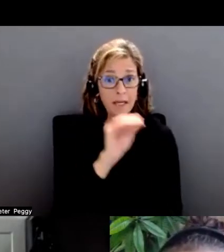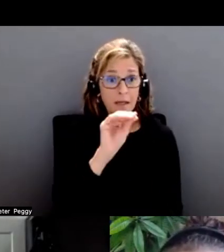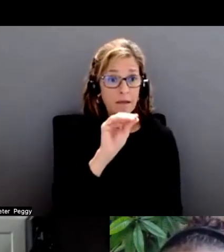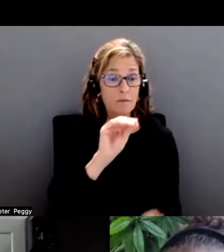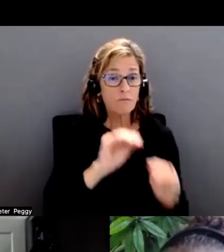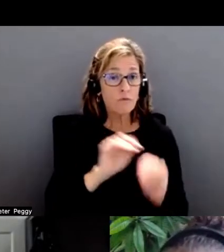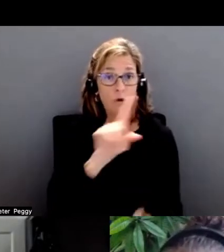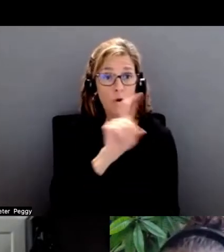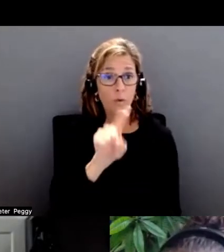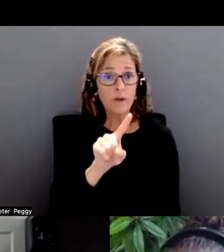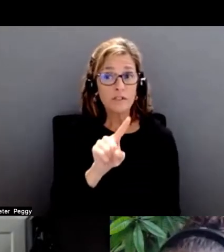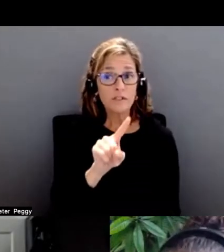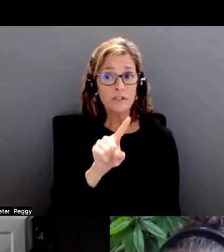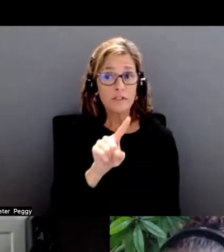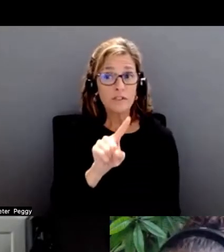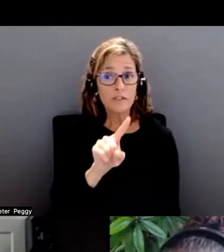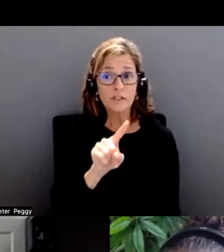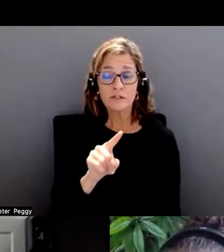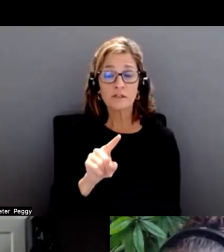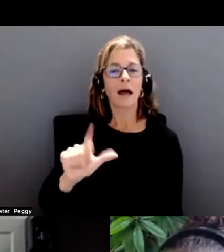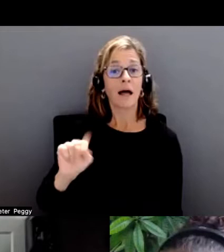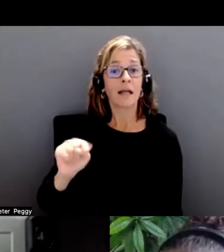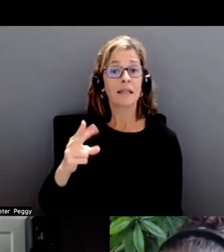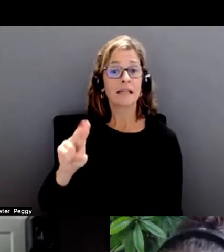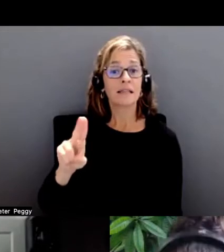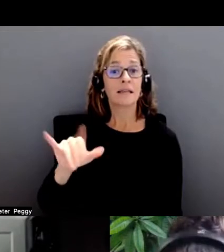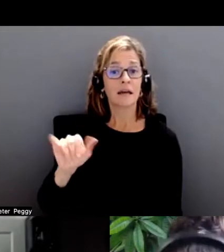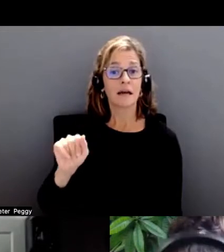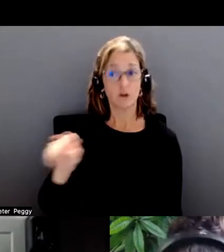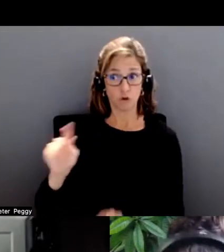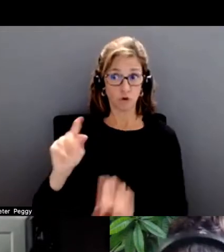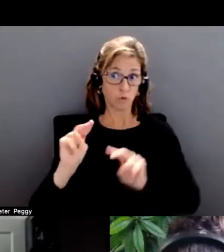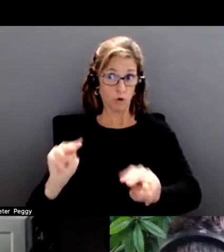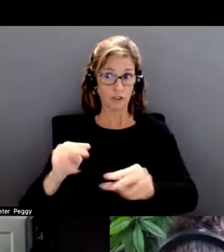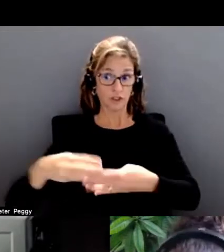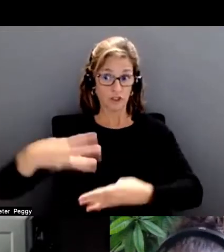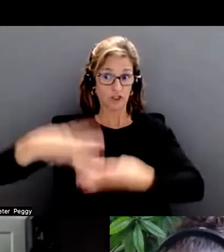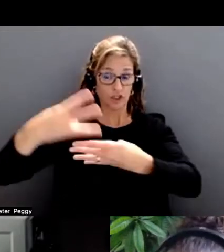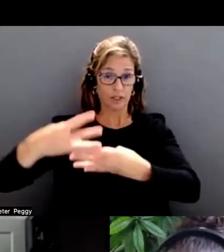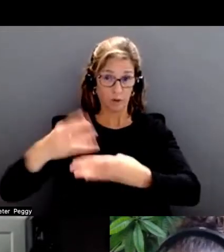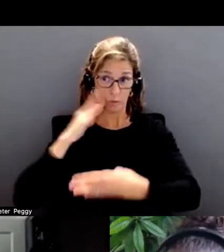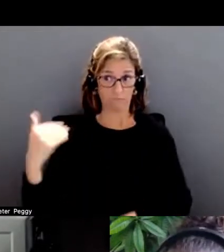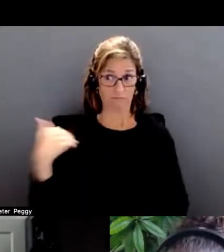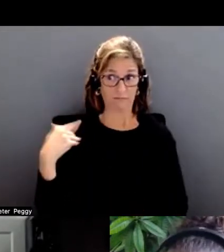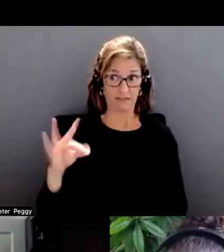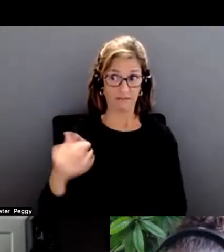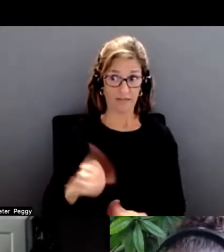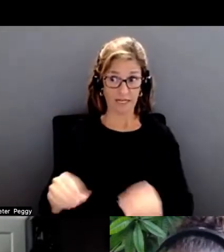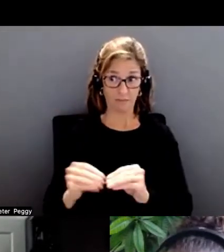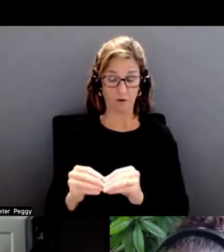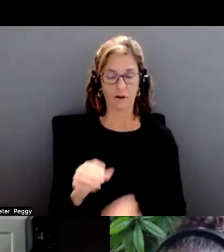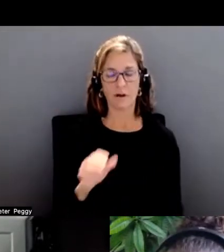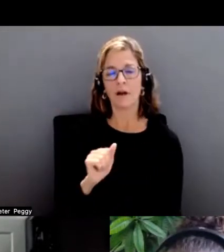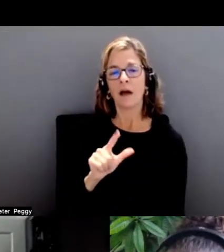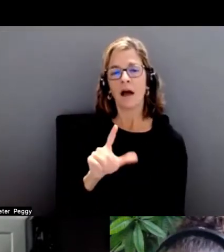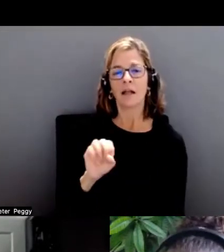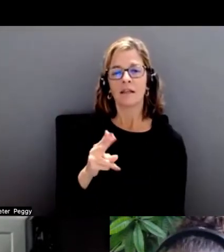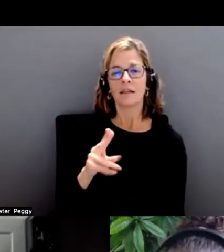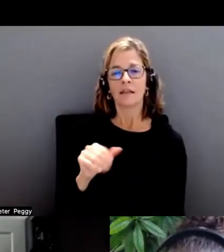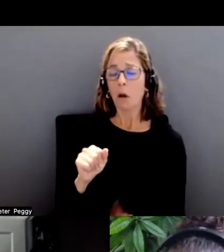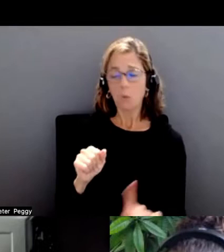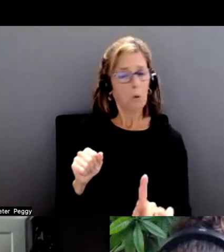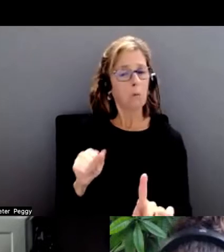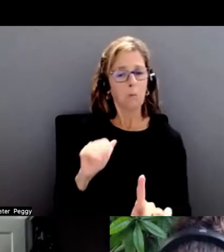so you could highlight them if there's anything else. Sure. Yeah. I don't see any. I think you covered them,